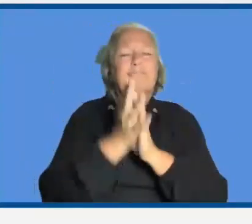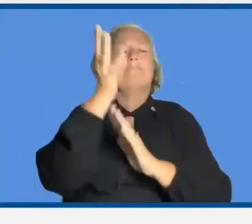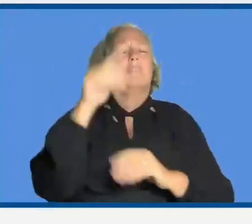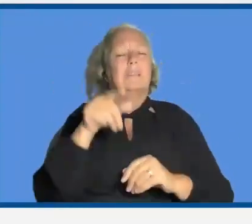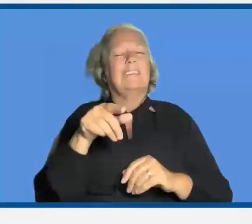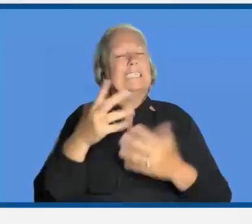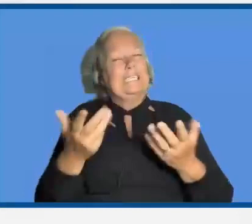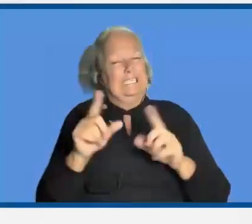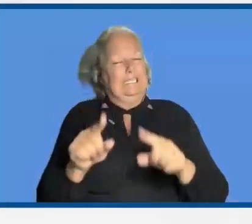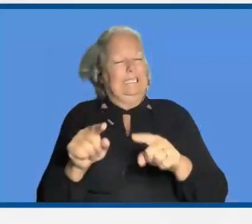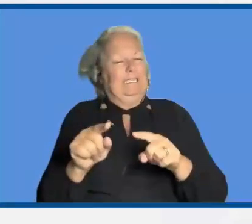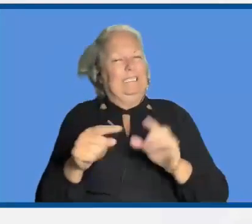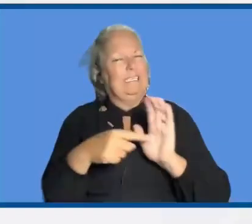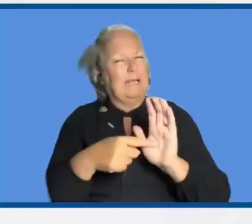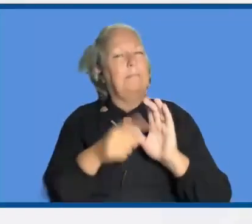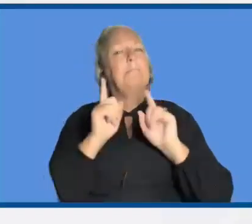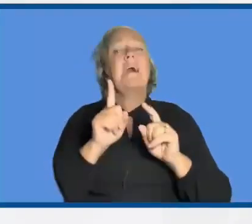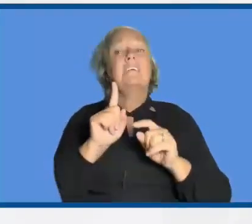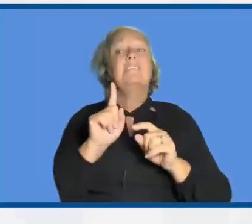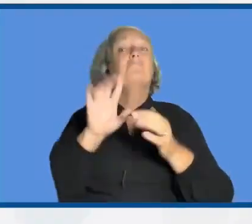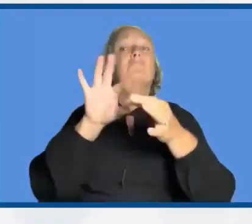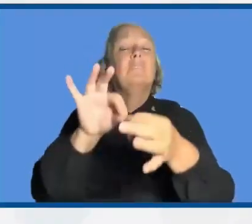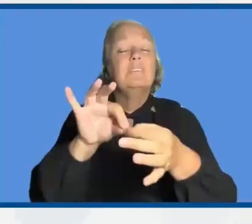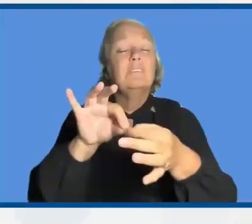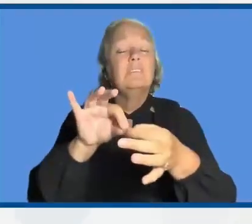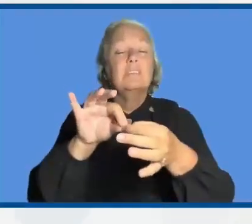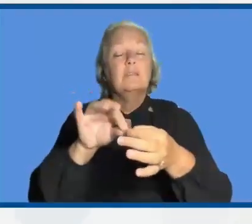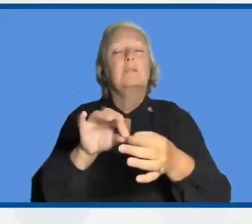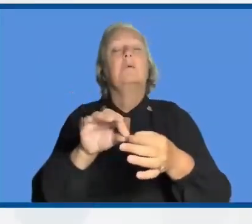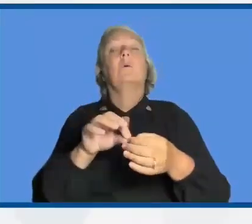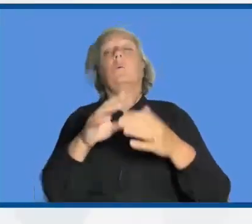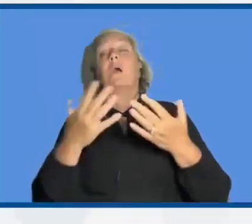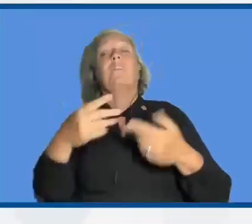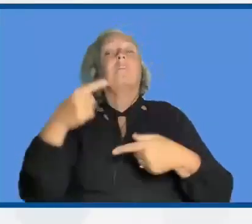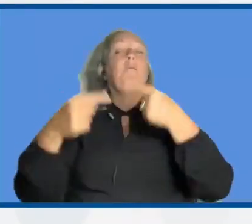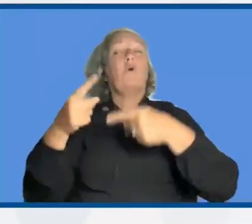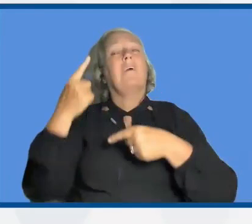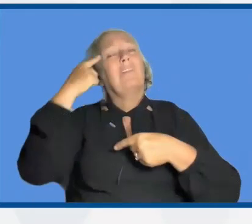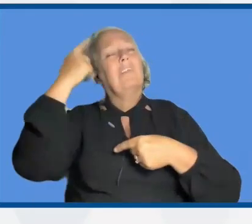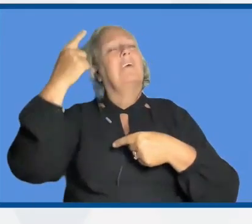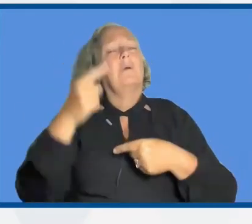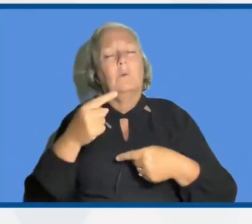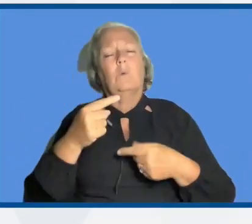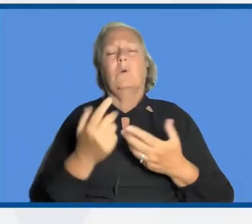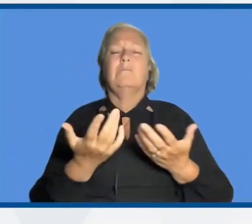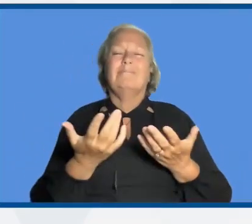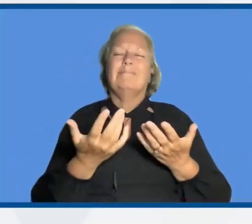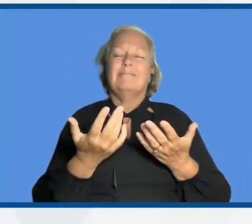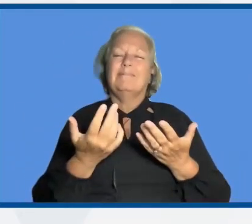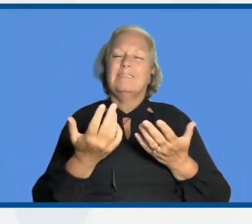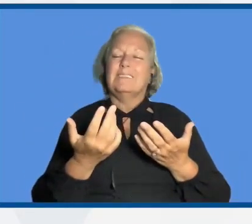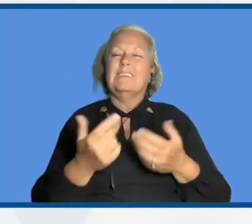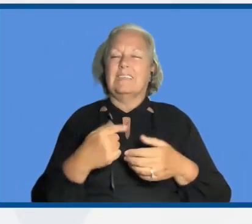direct way, not only by an interpretation done by the politicians. Although that would be a way to have it in a more